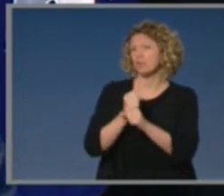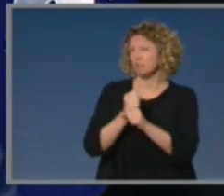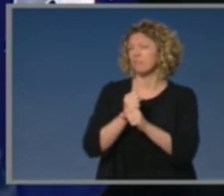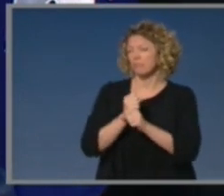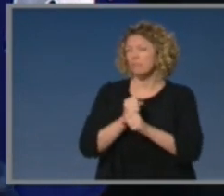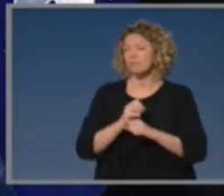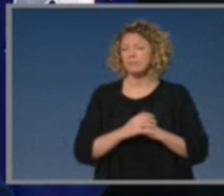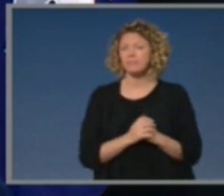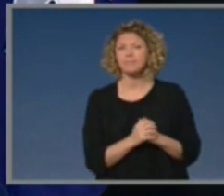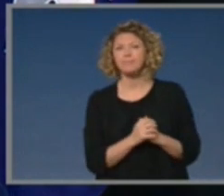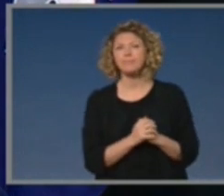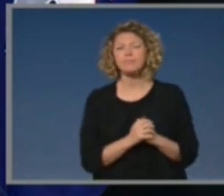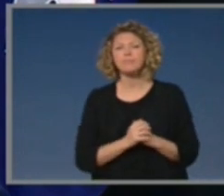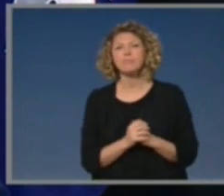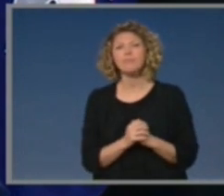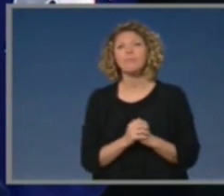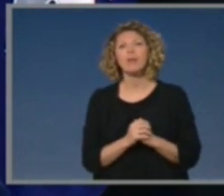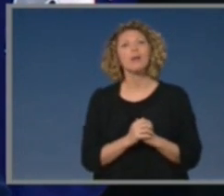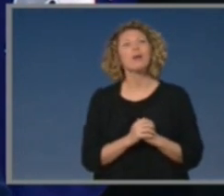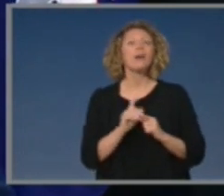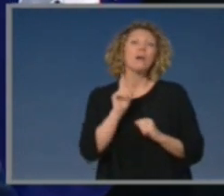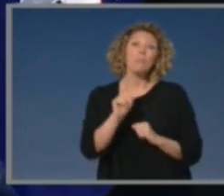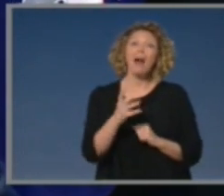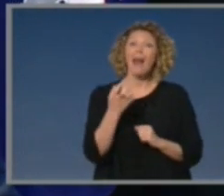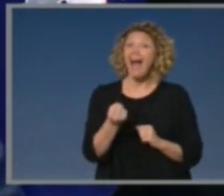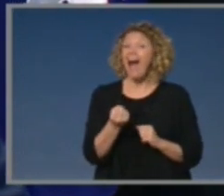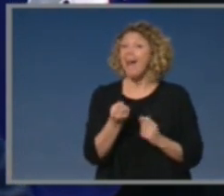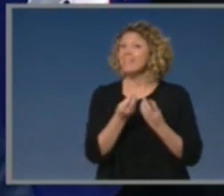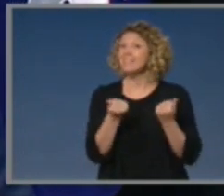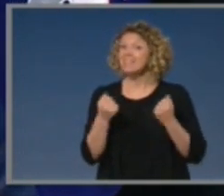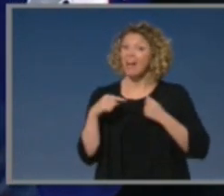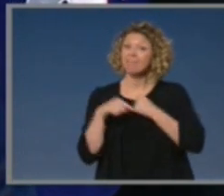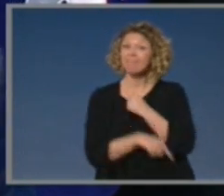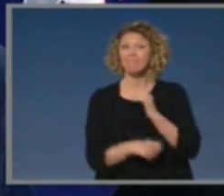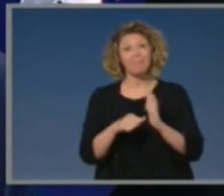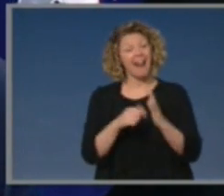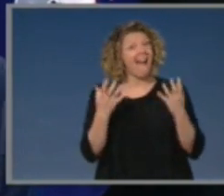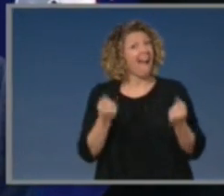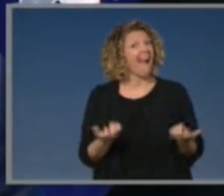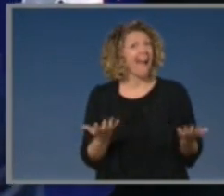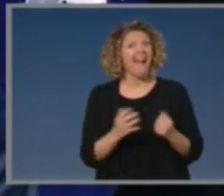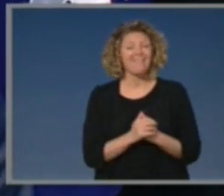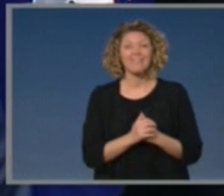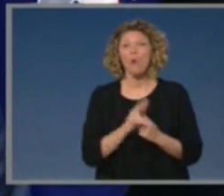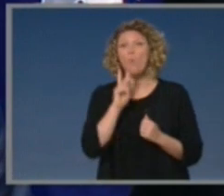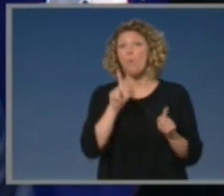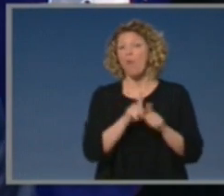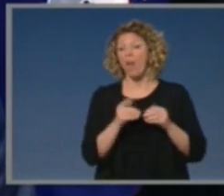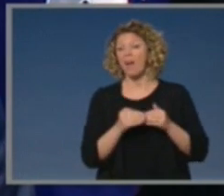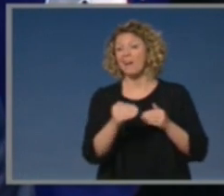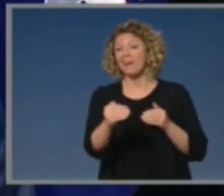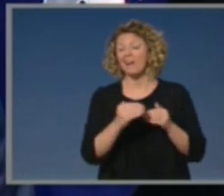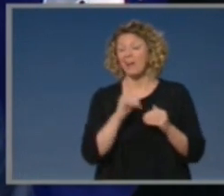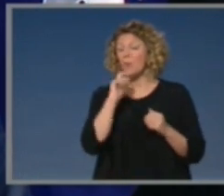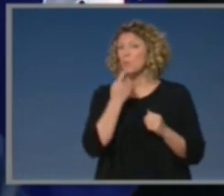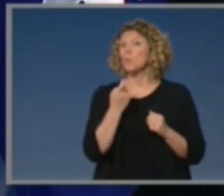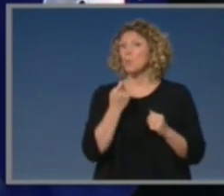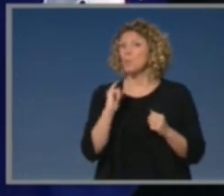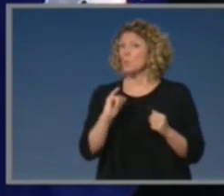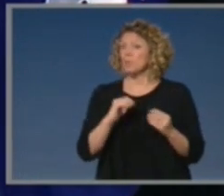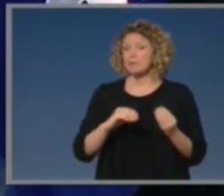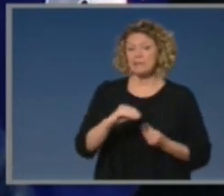true that it has come at a cost, and that cost will continue so long as we have